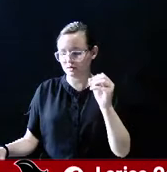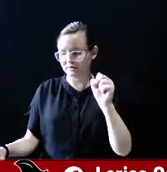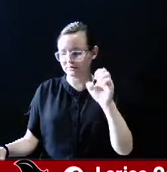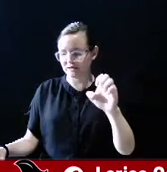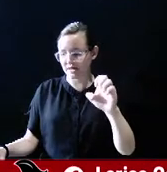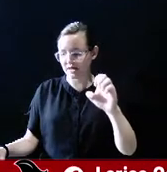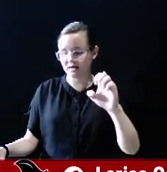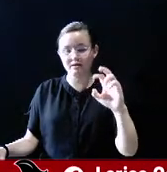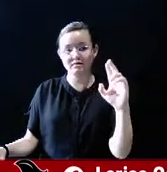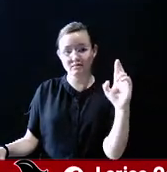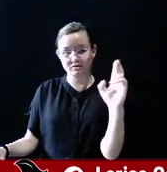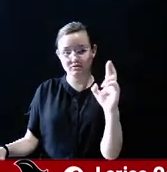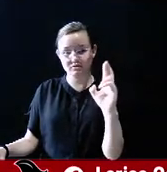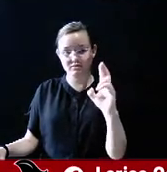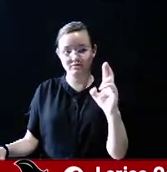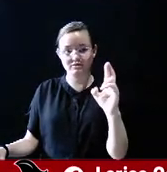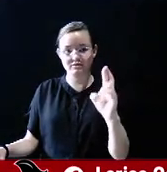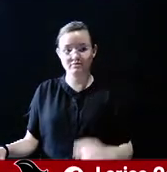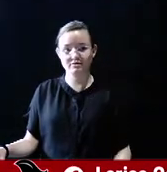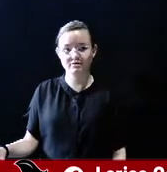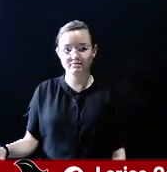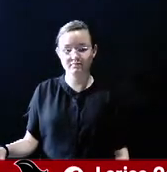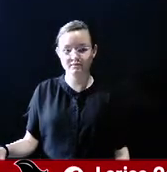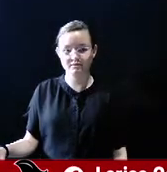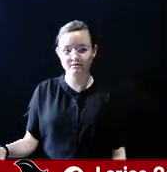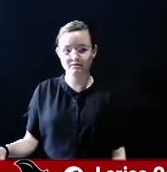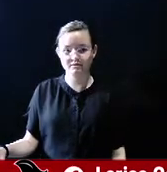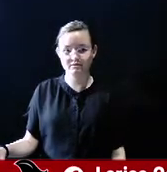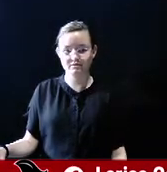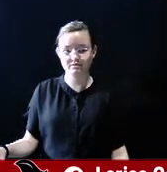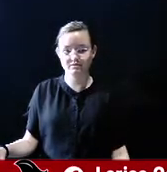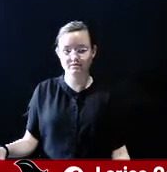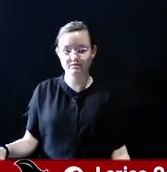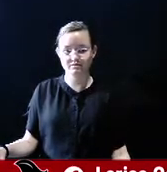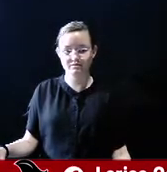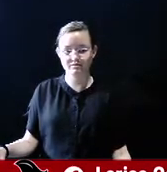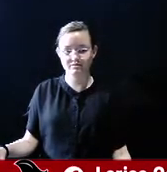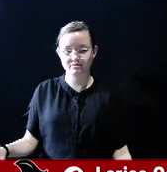Jose Daniel de Jesus Ojeda Rosas.